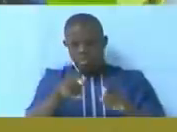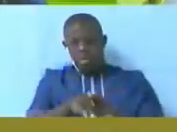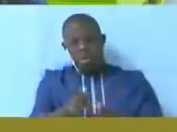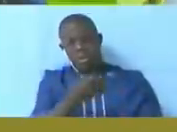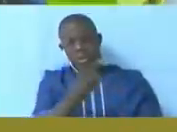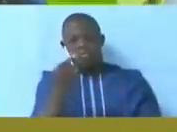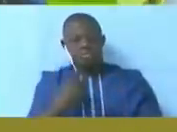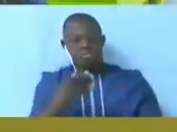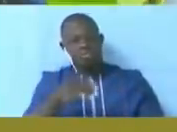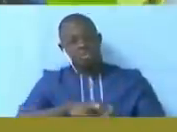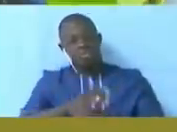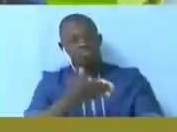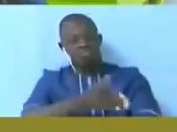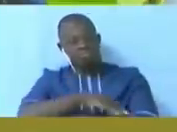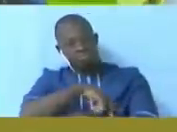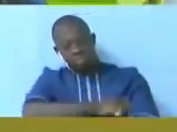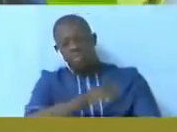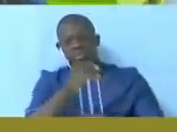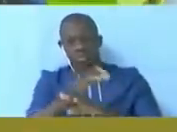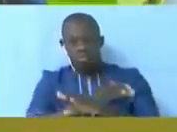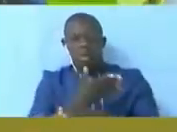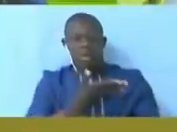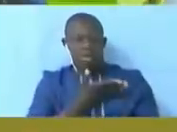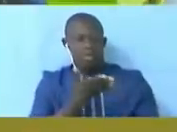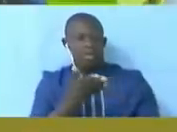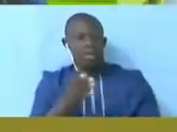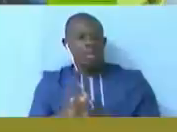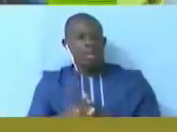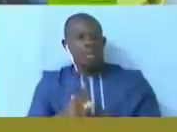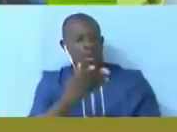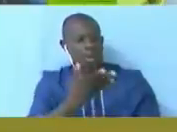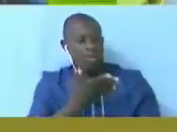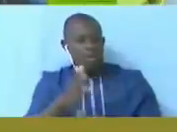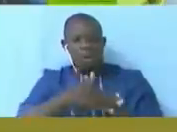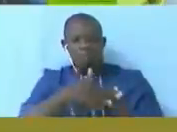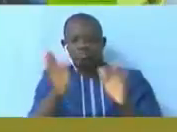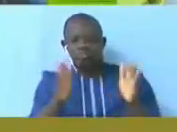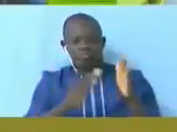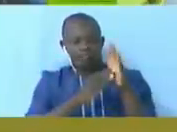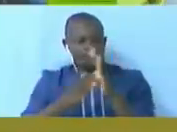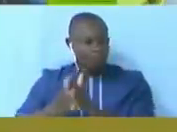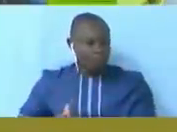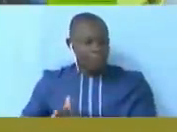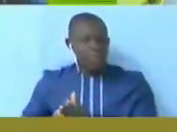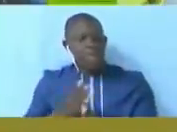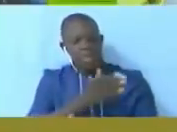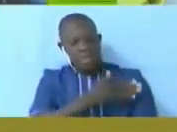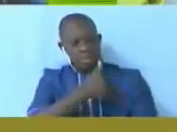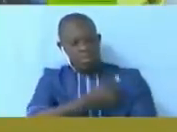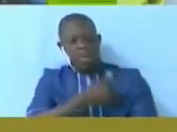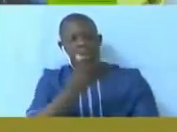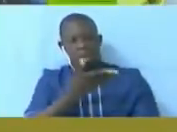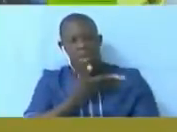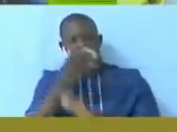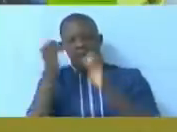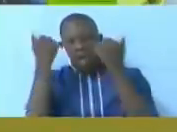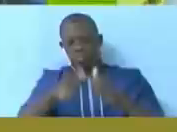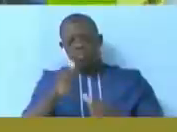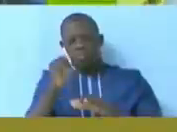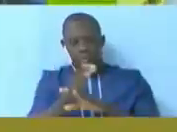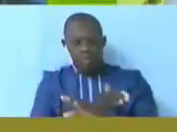Right, but then Barry? There was an open discriminatory treatment. Barry, ye la maranyame na na fatamvanzo dunda ko nyin